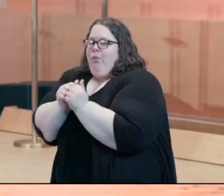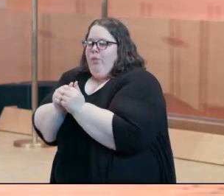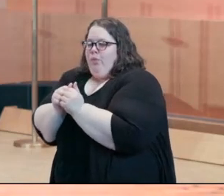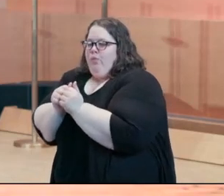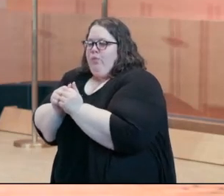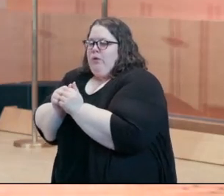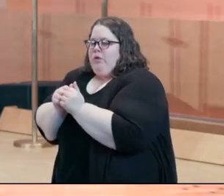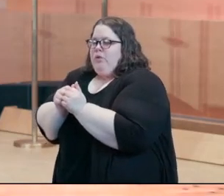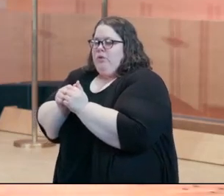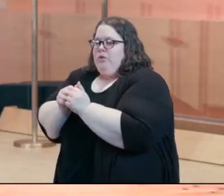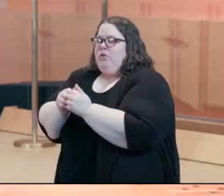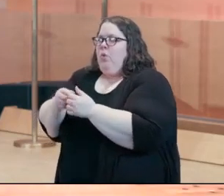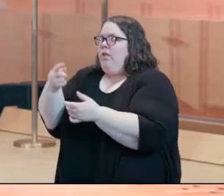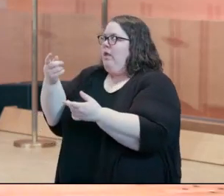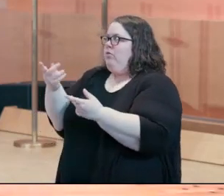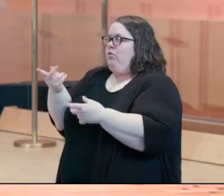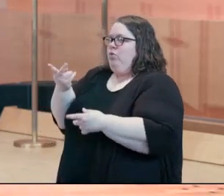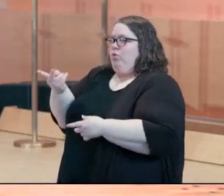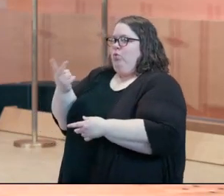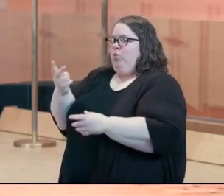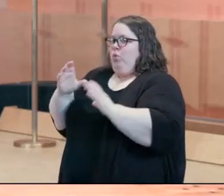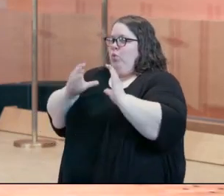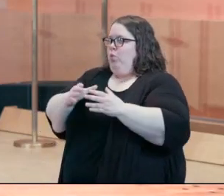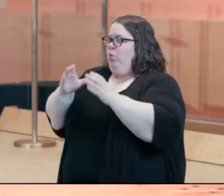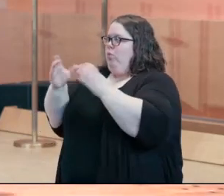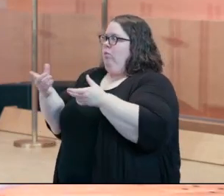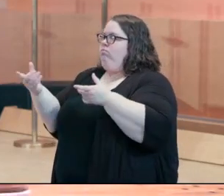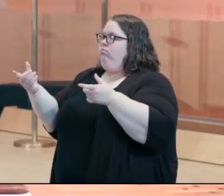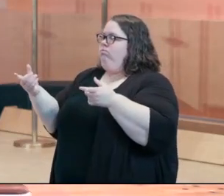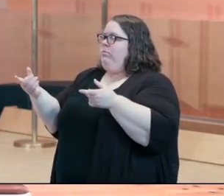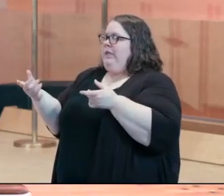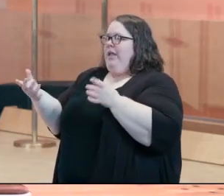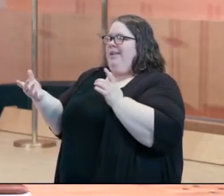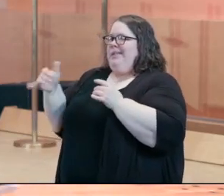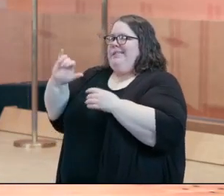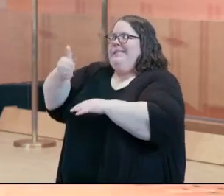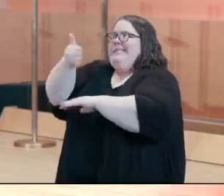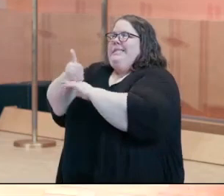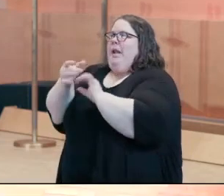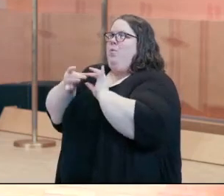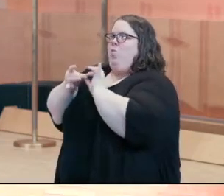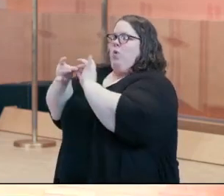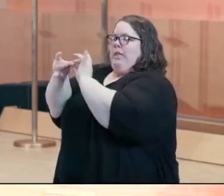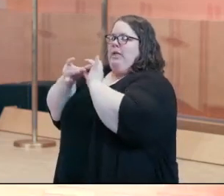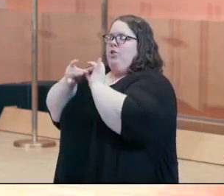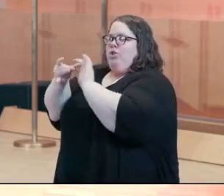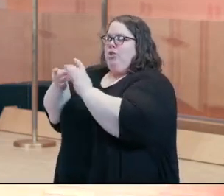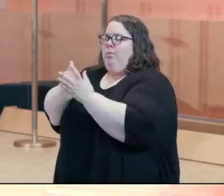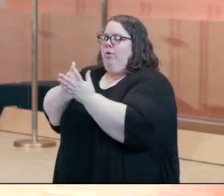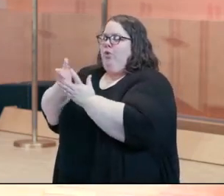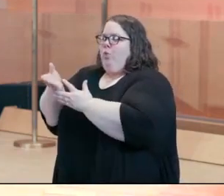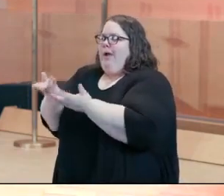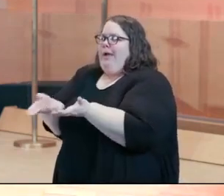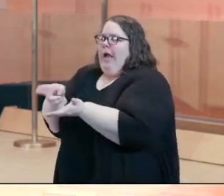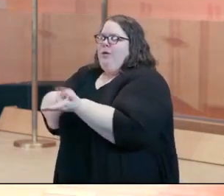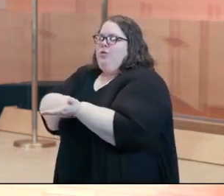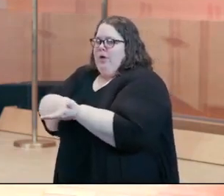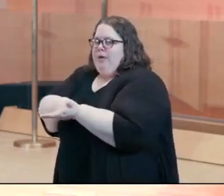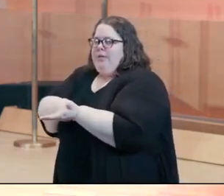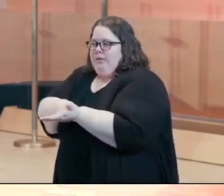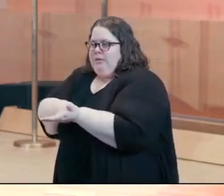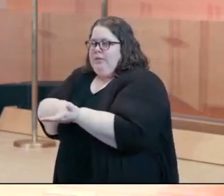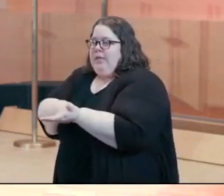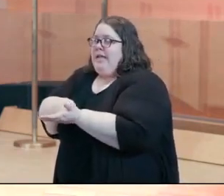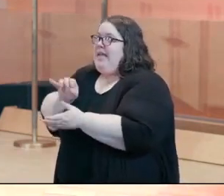parties are being bound together in a relationship through kind of a contract. And if either side fails